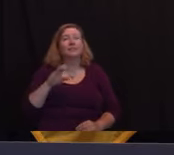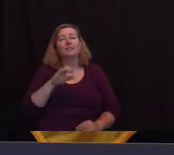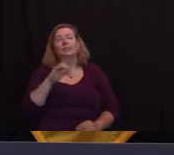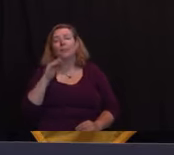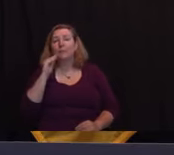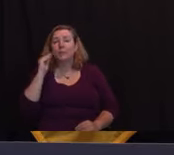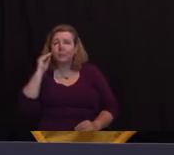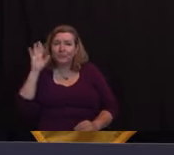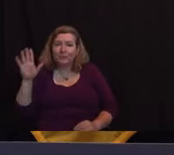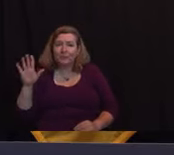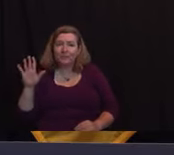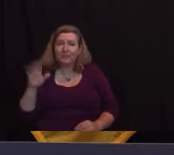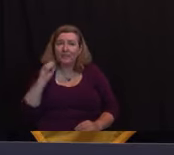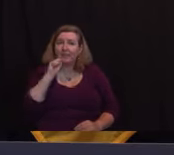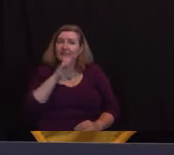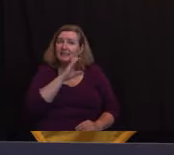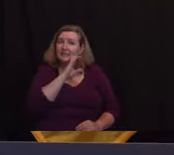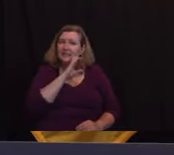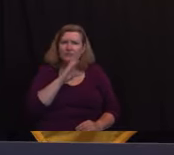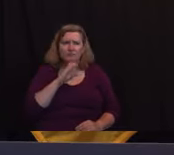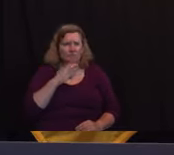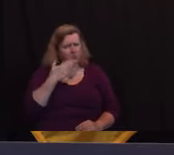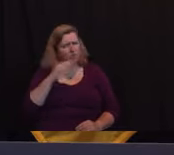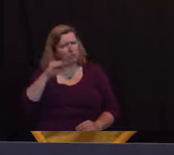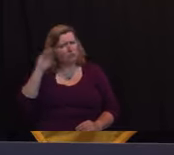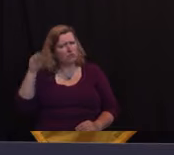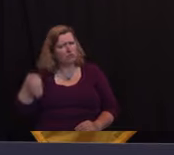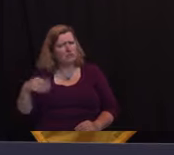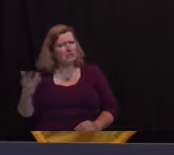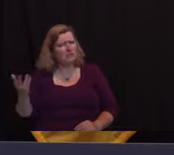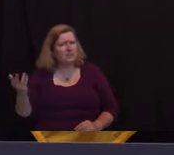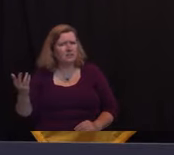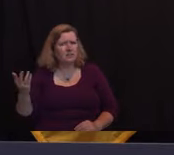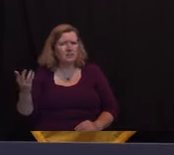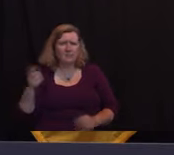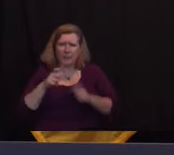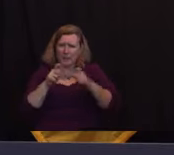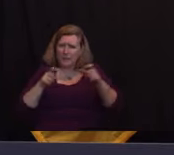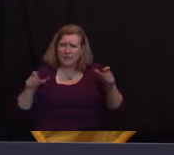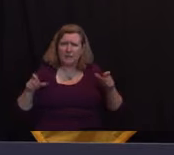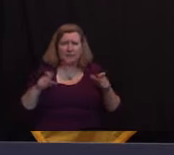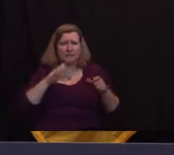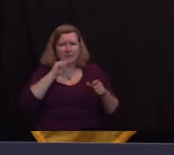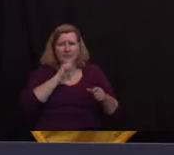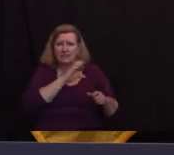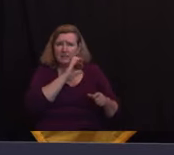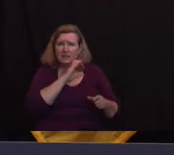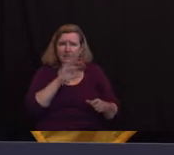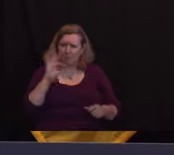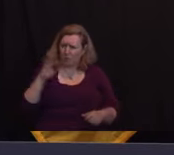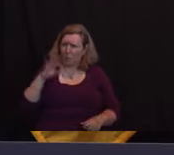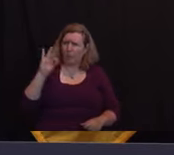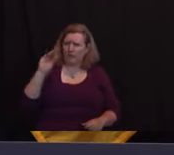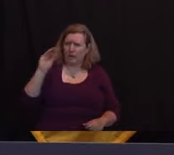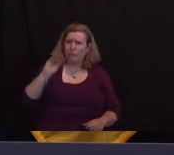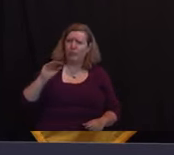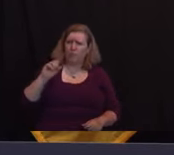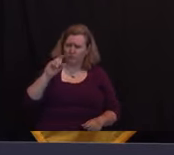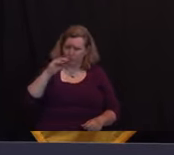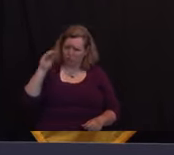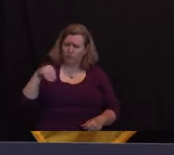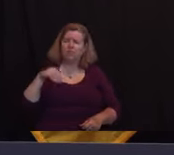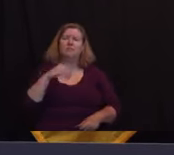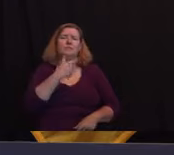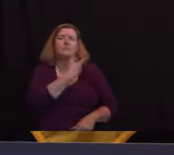really impressive. I mean, that part is almost jaw-dropping. I think almost 90%, as I recall. And I just would